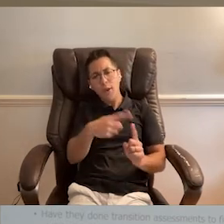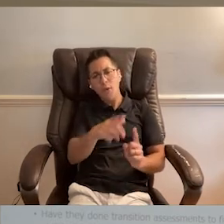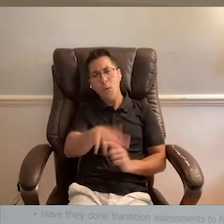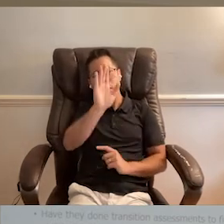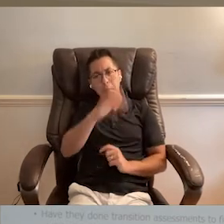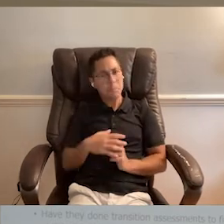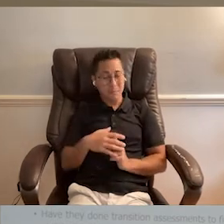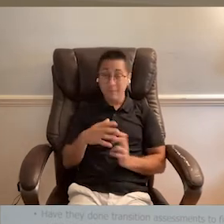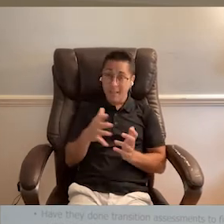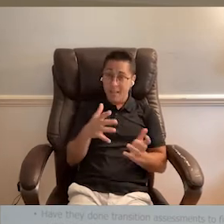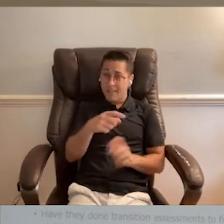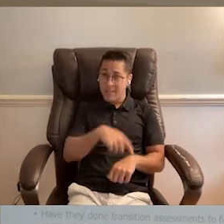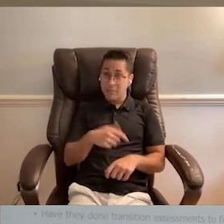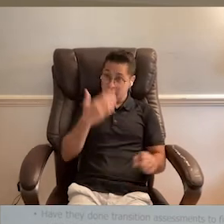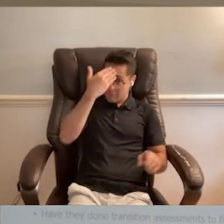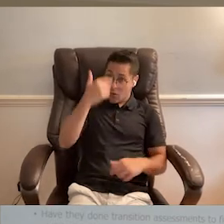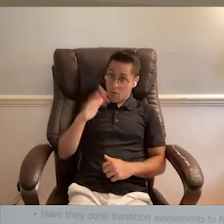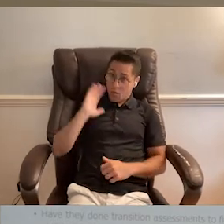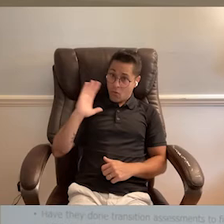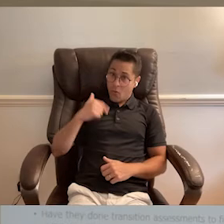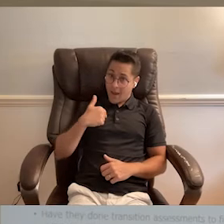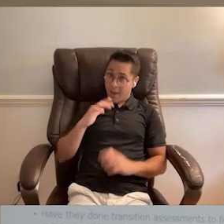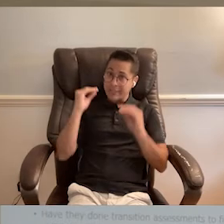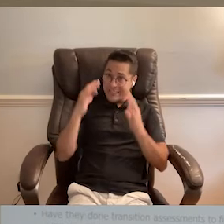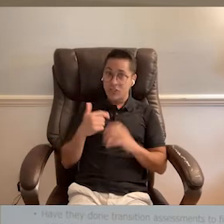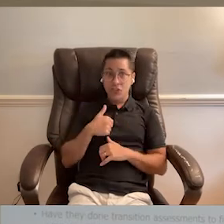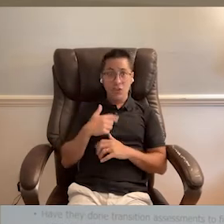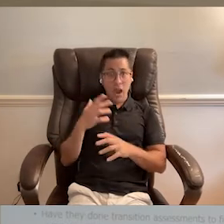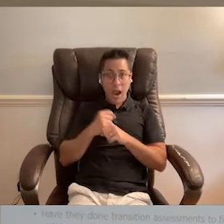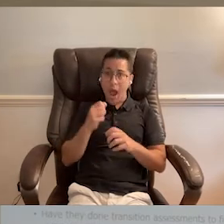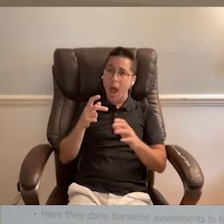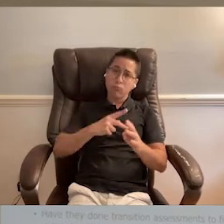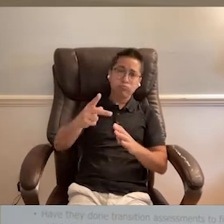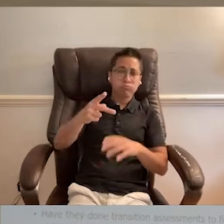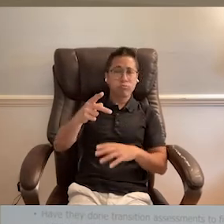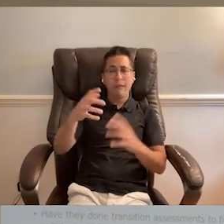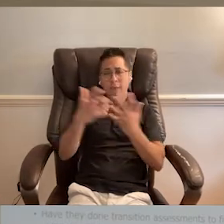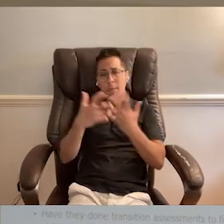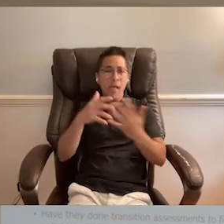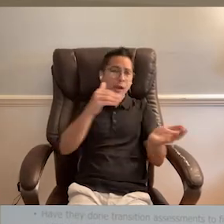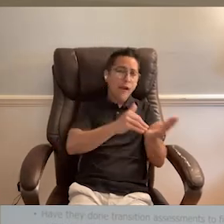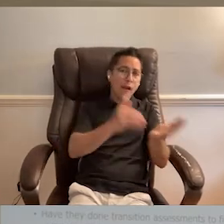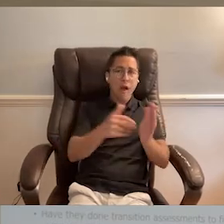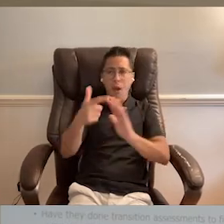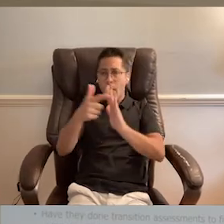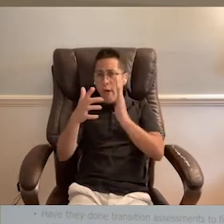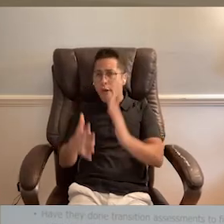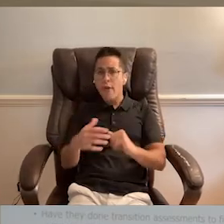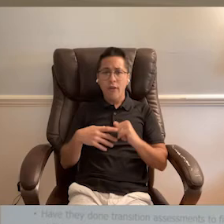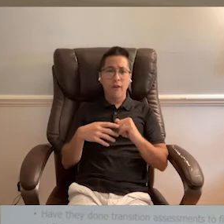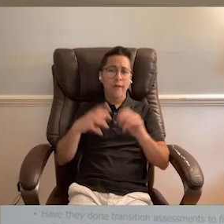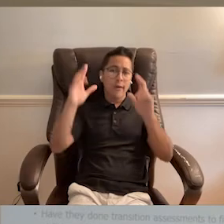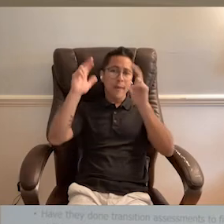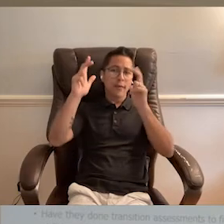know when I was a teacher, I got professional football player, doctor, lawyer, basketball player.